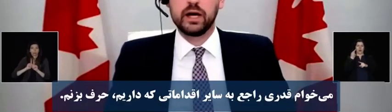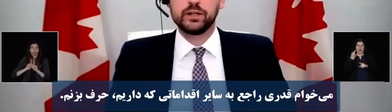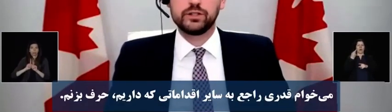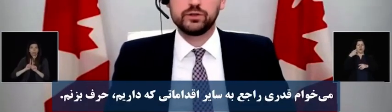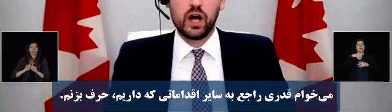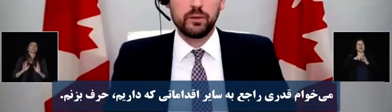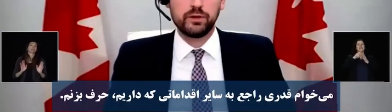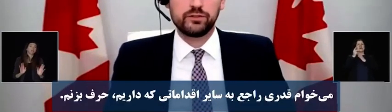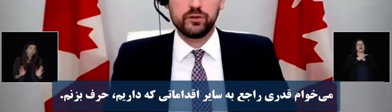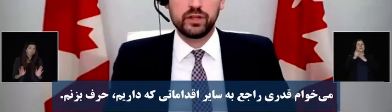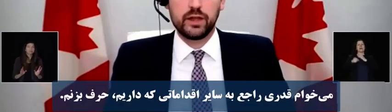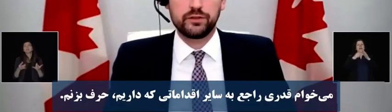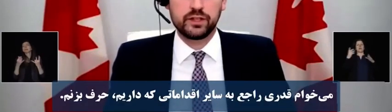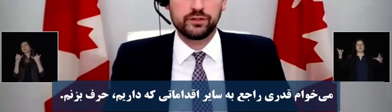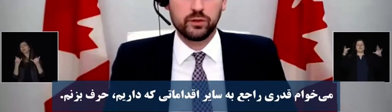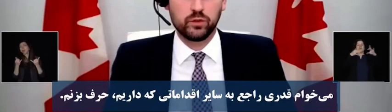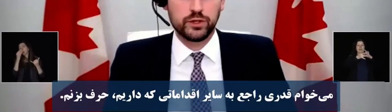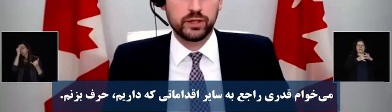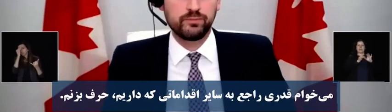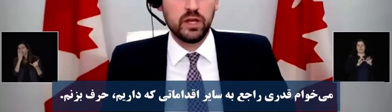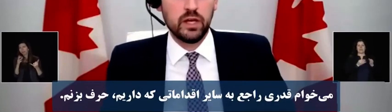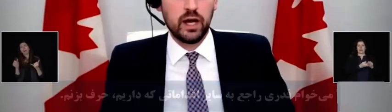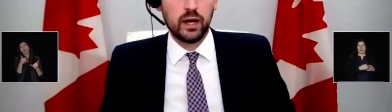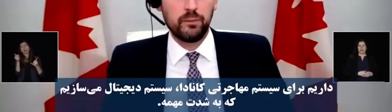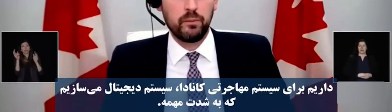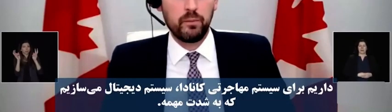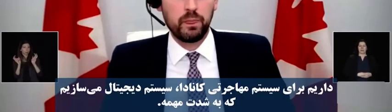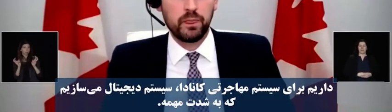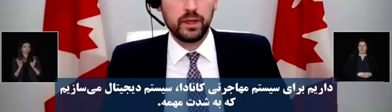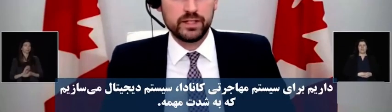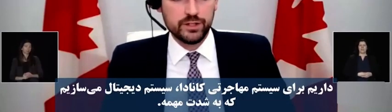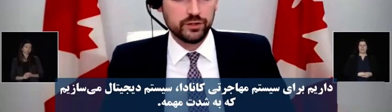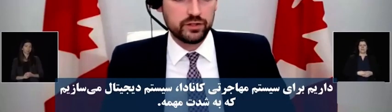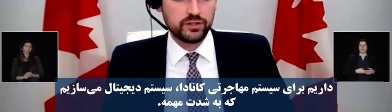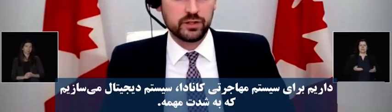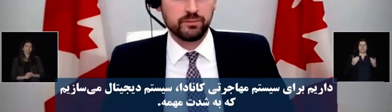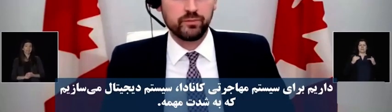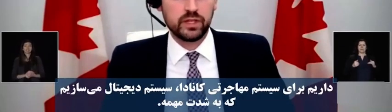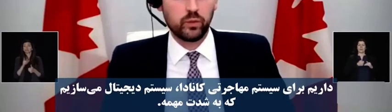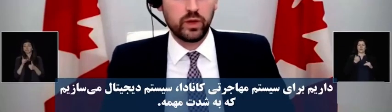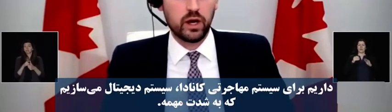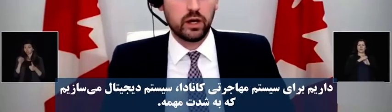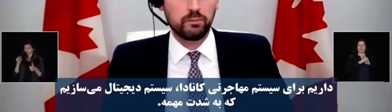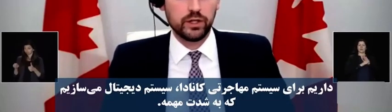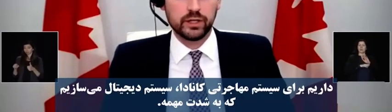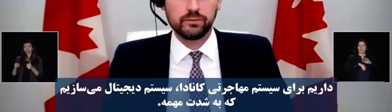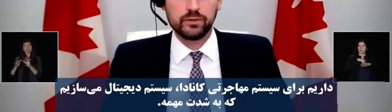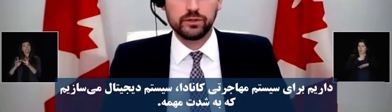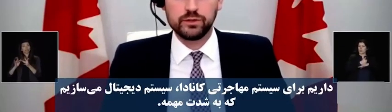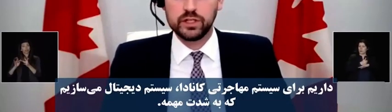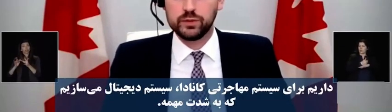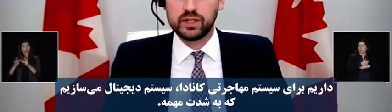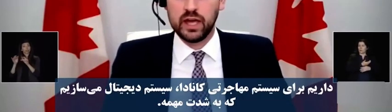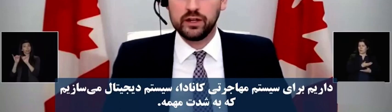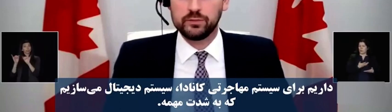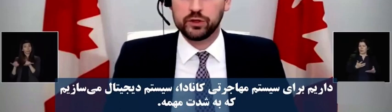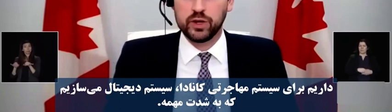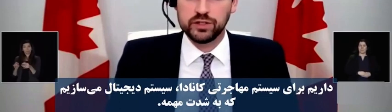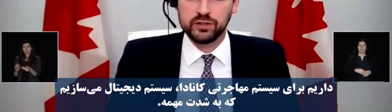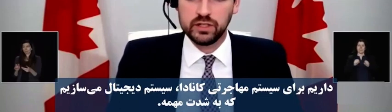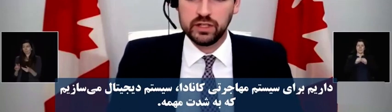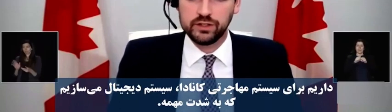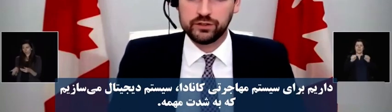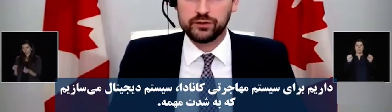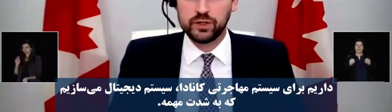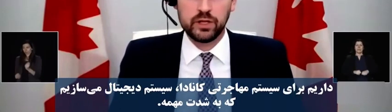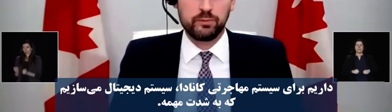bit to talk about some of the other things that we're doing. The digital system that we are building to deal with Canada's